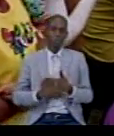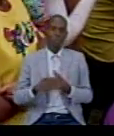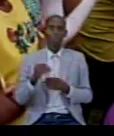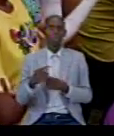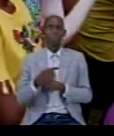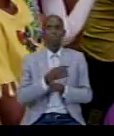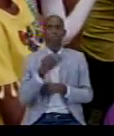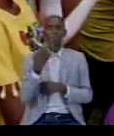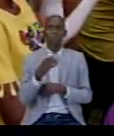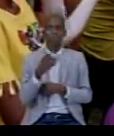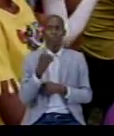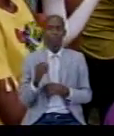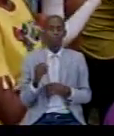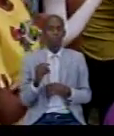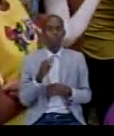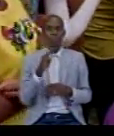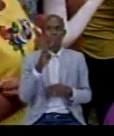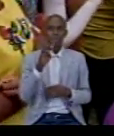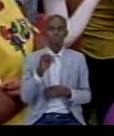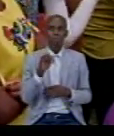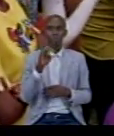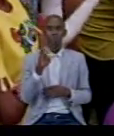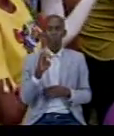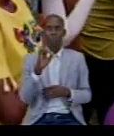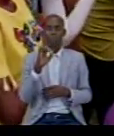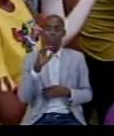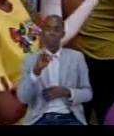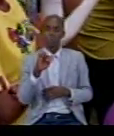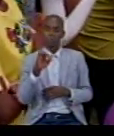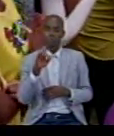the Medo-Persian Empire.